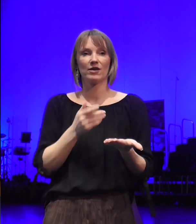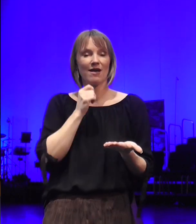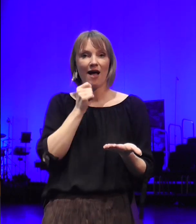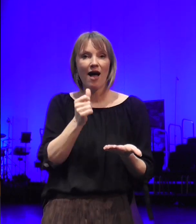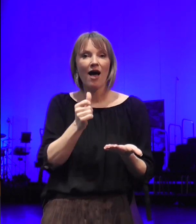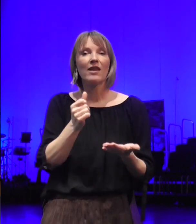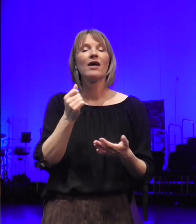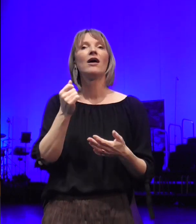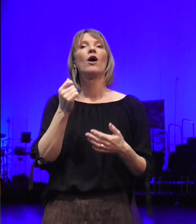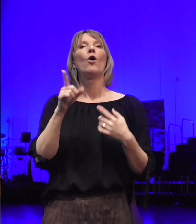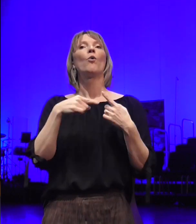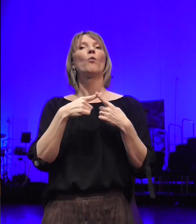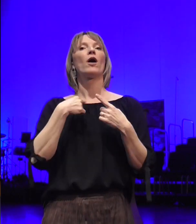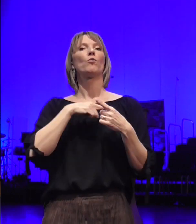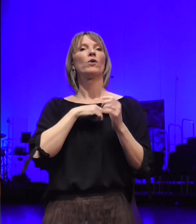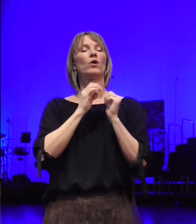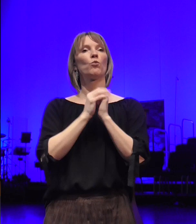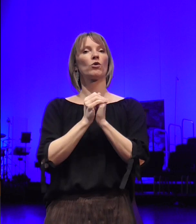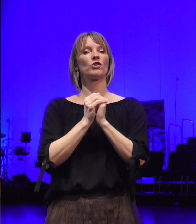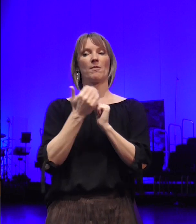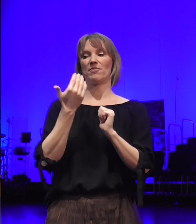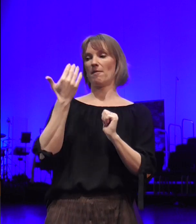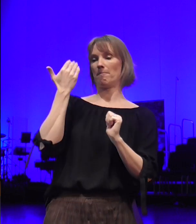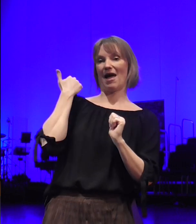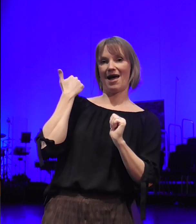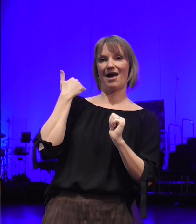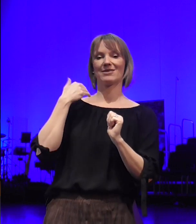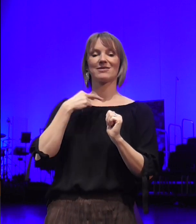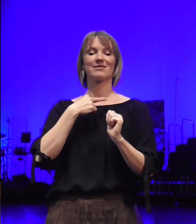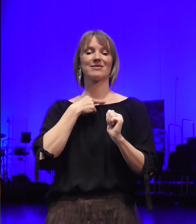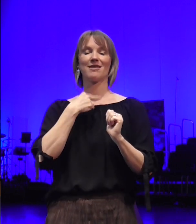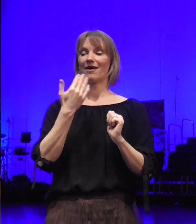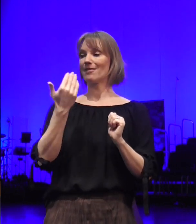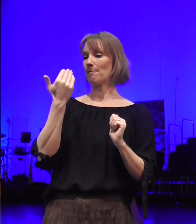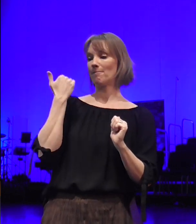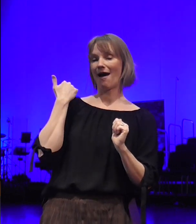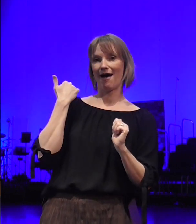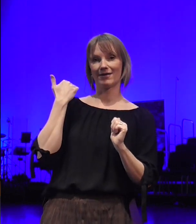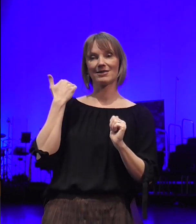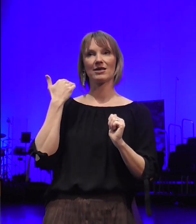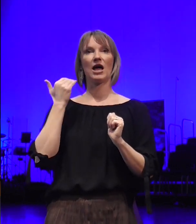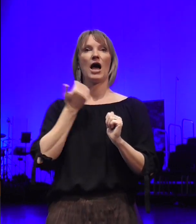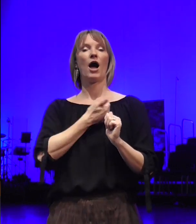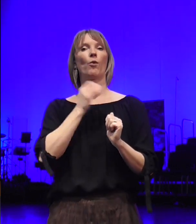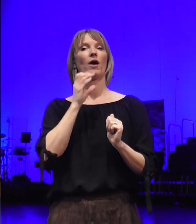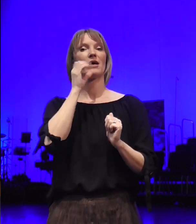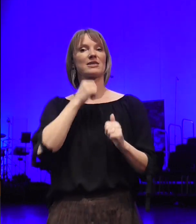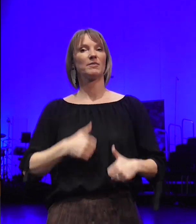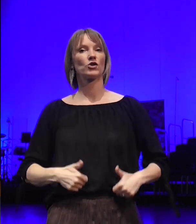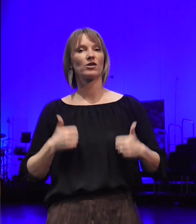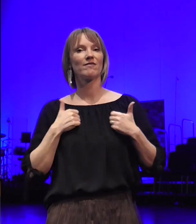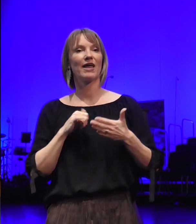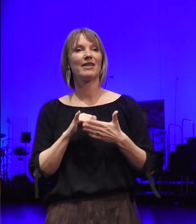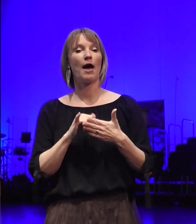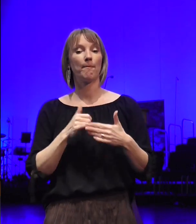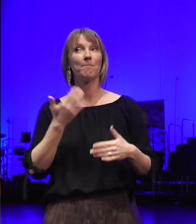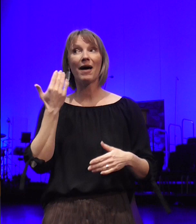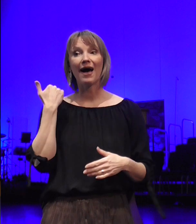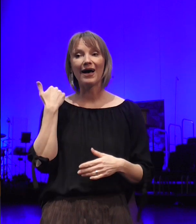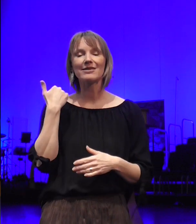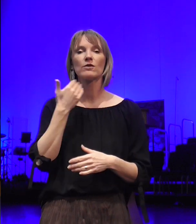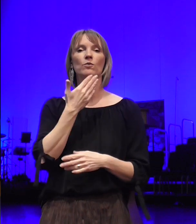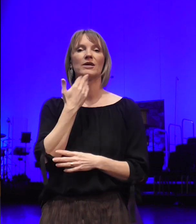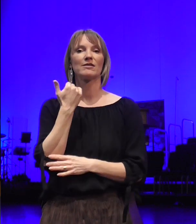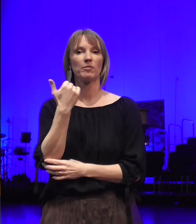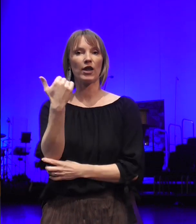And when we're worshiping the past, when we're stuck in the past, when our estimation of life is that the past was so much